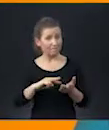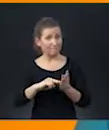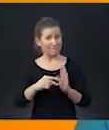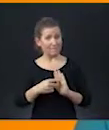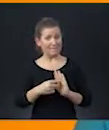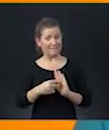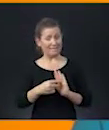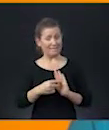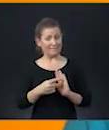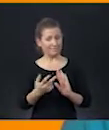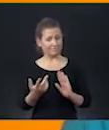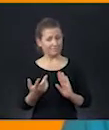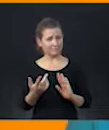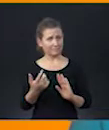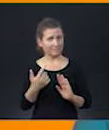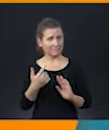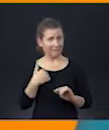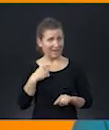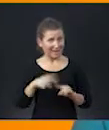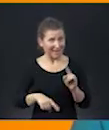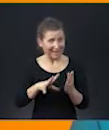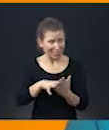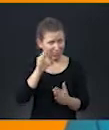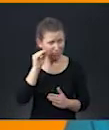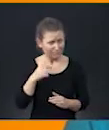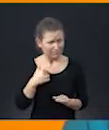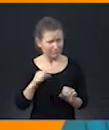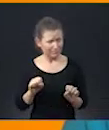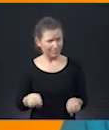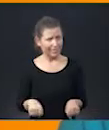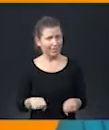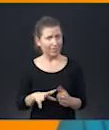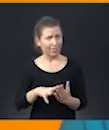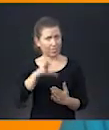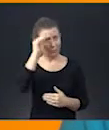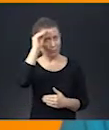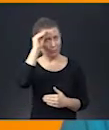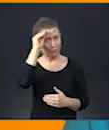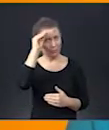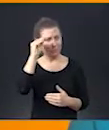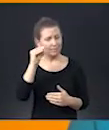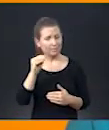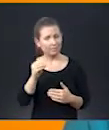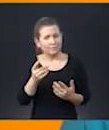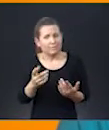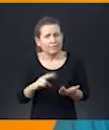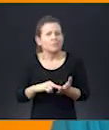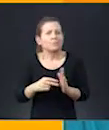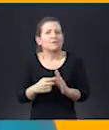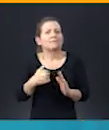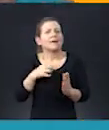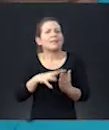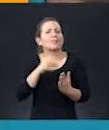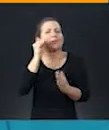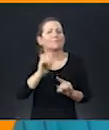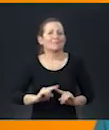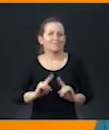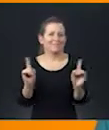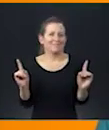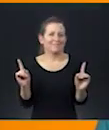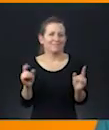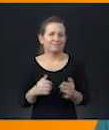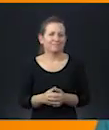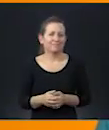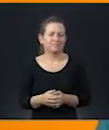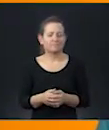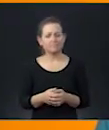doesn't really mean that I can't not learn. I can learn. but I just learned differently. I